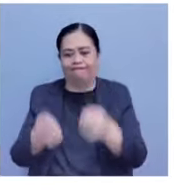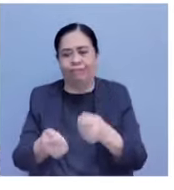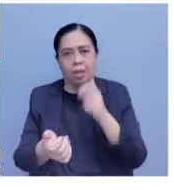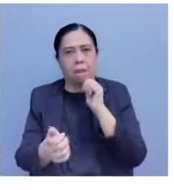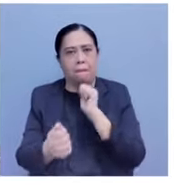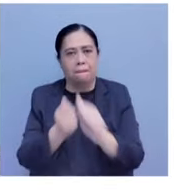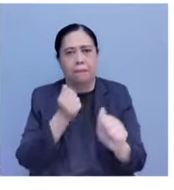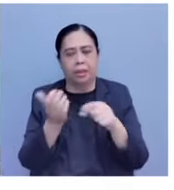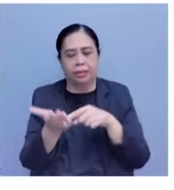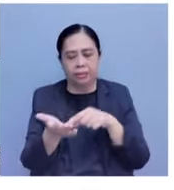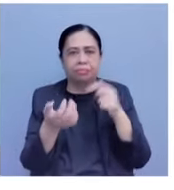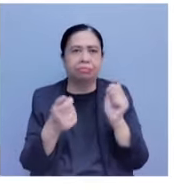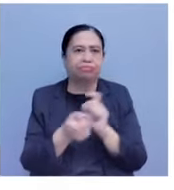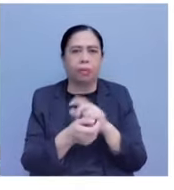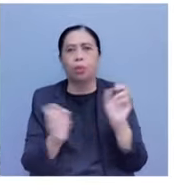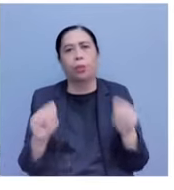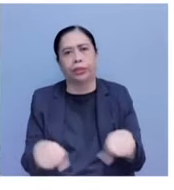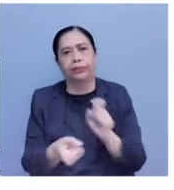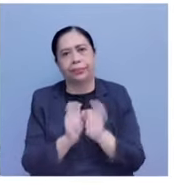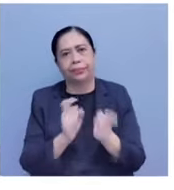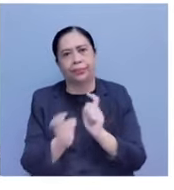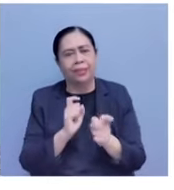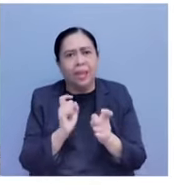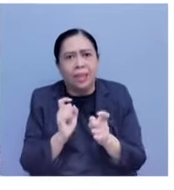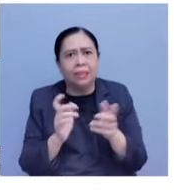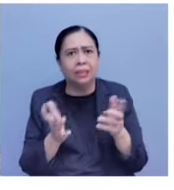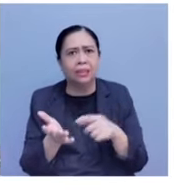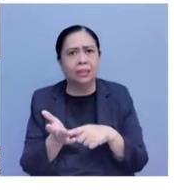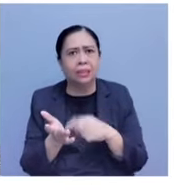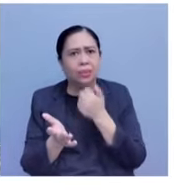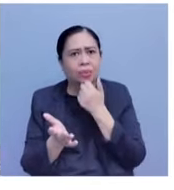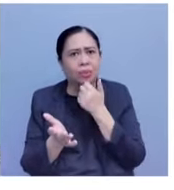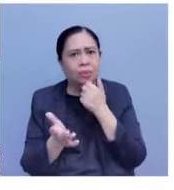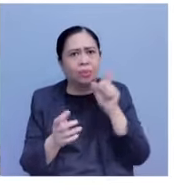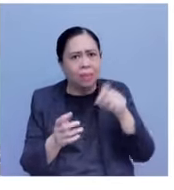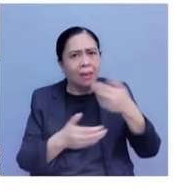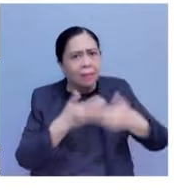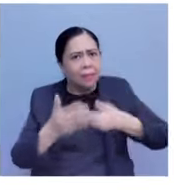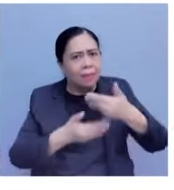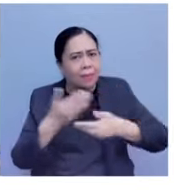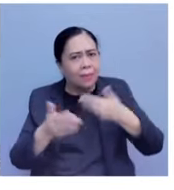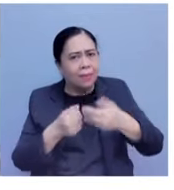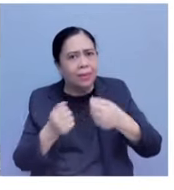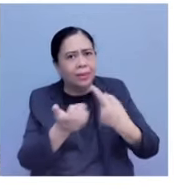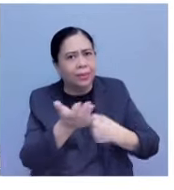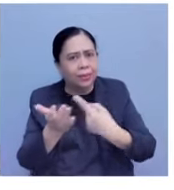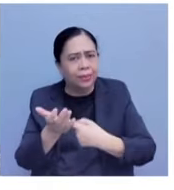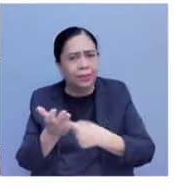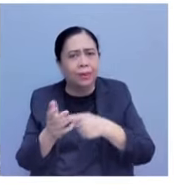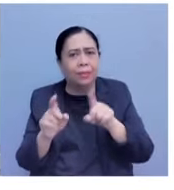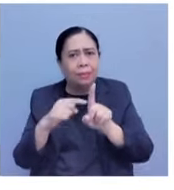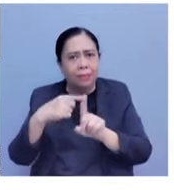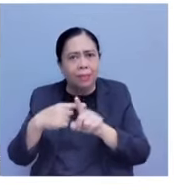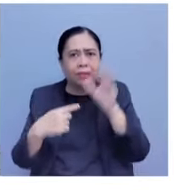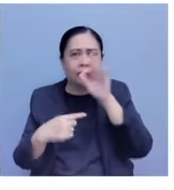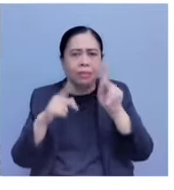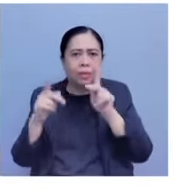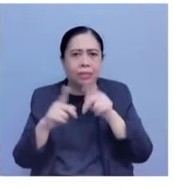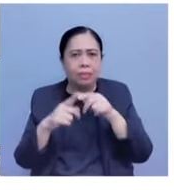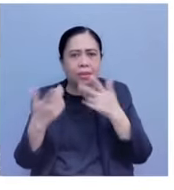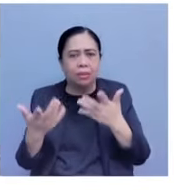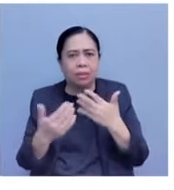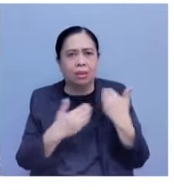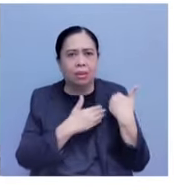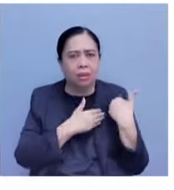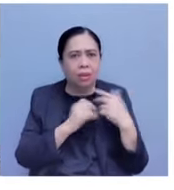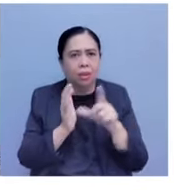and Harry can just amend it to the detriment of the legislative process and, of course, the Filipino people, because we will be saddled with